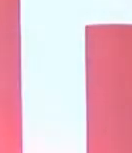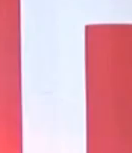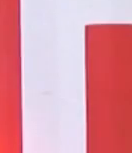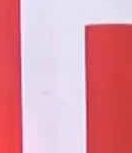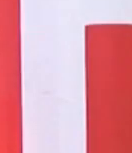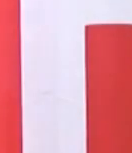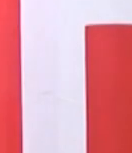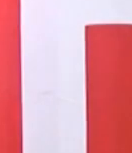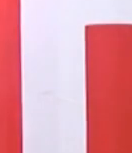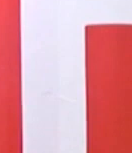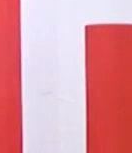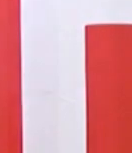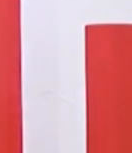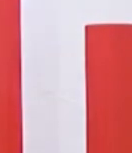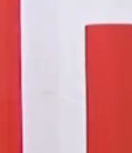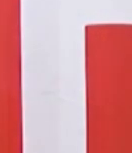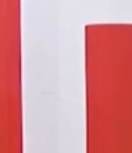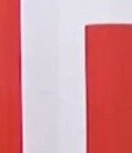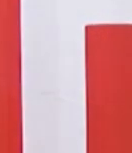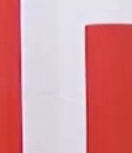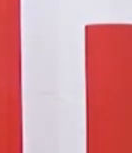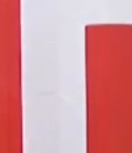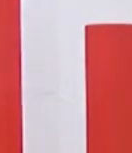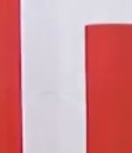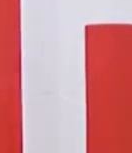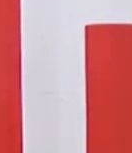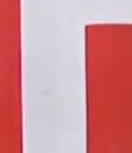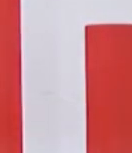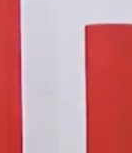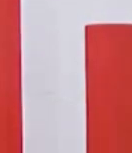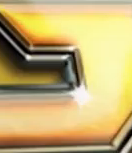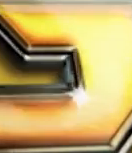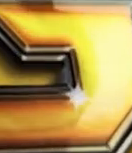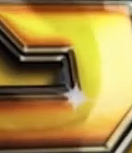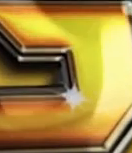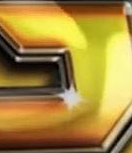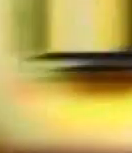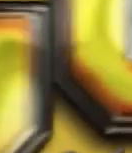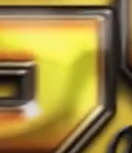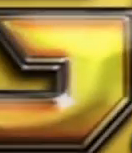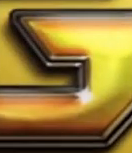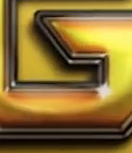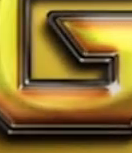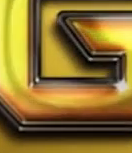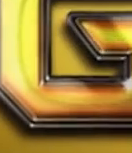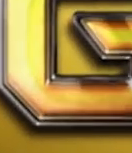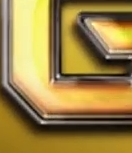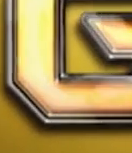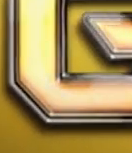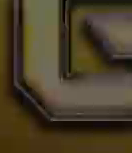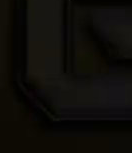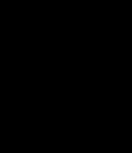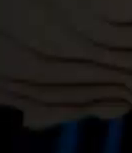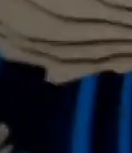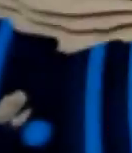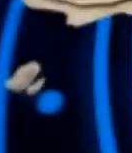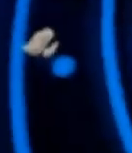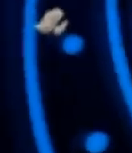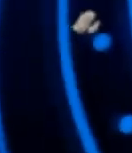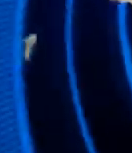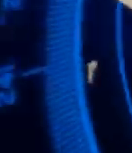Hi, I'm Ini from Raki Raki. I love Gold FM, only the classic hits. Gold FM, only the classic hits.